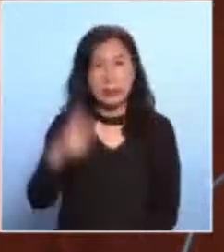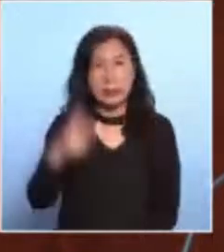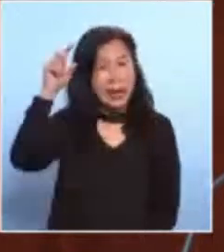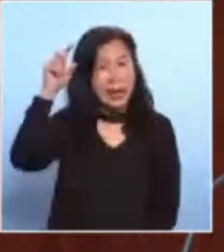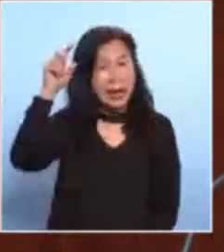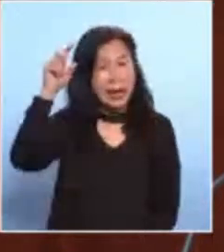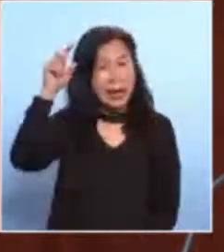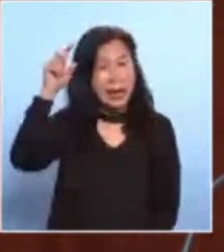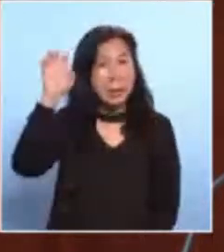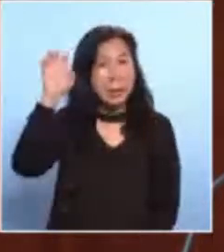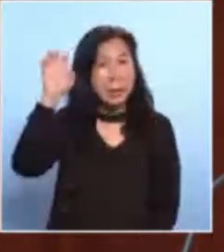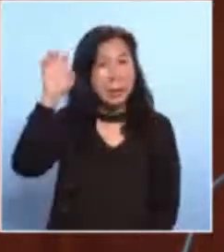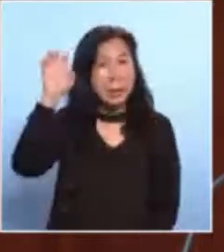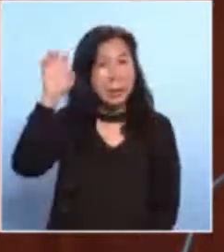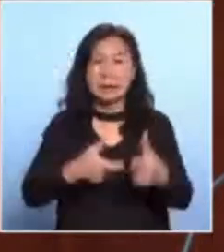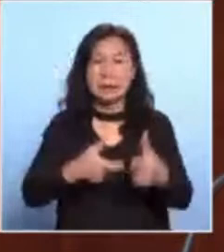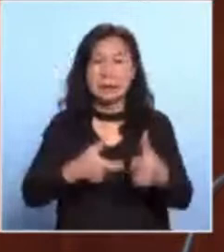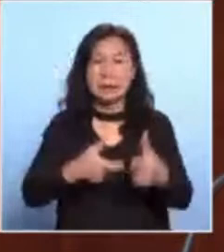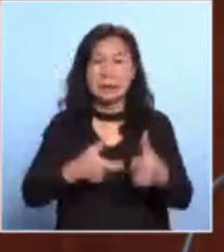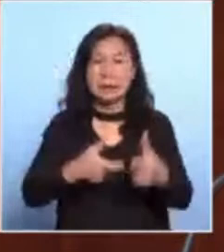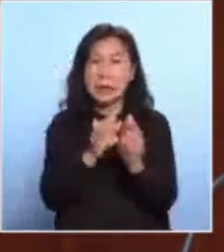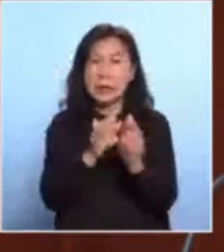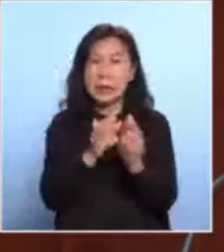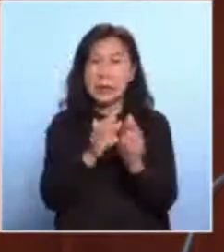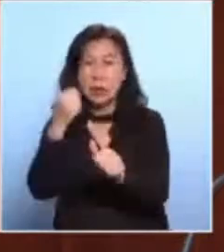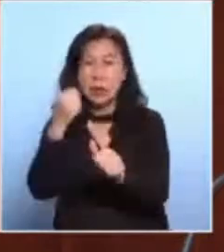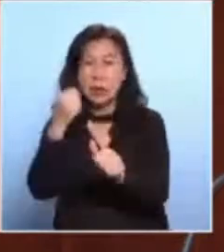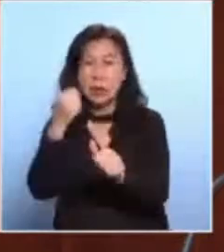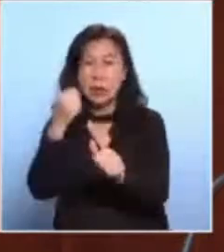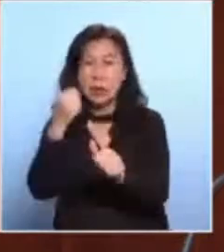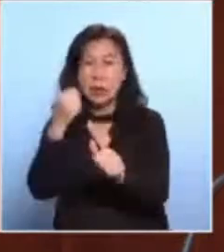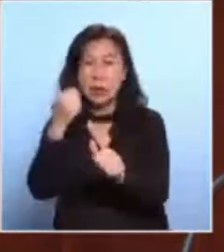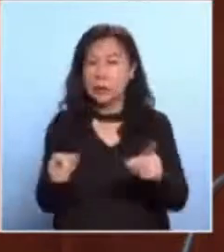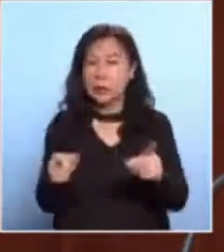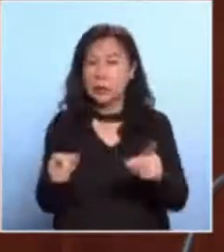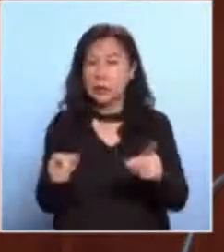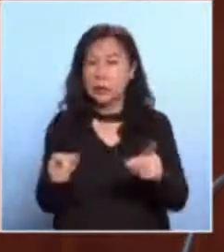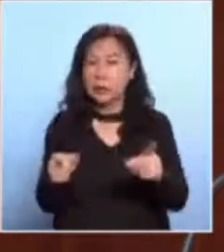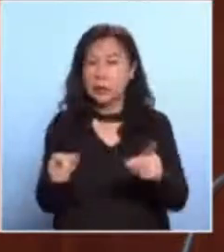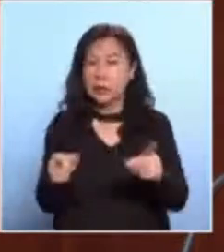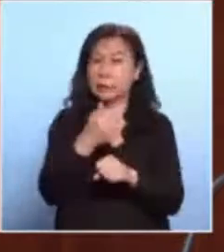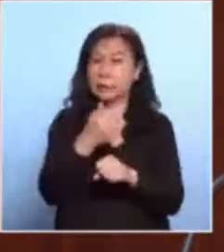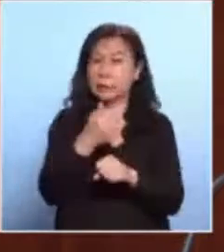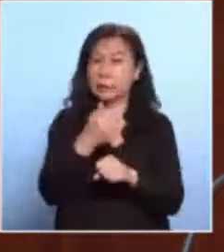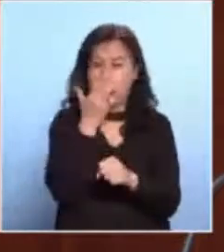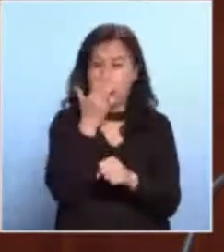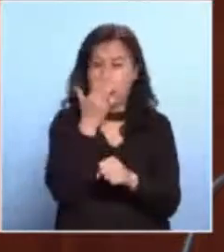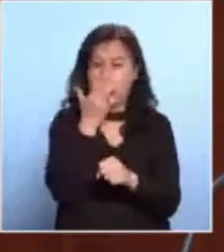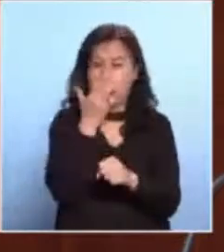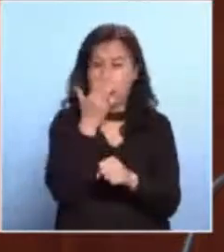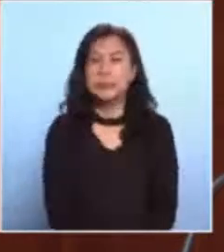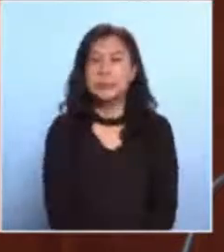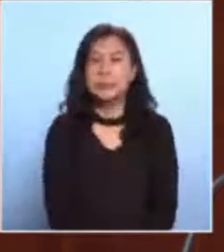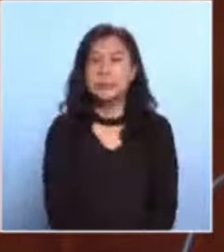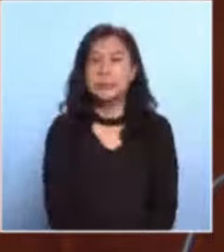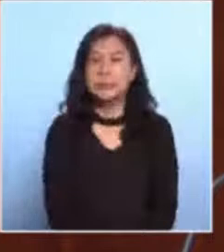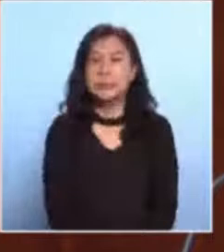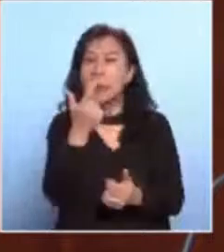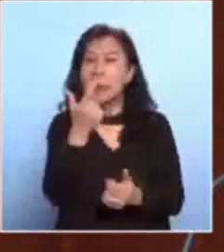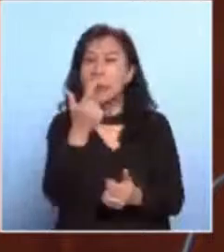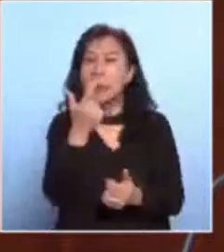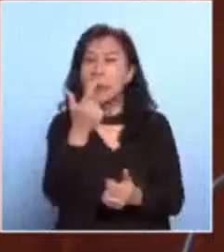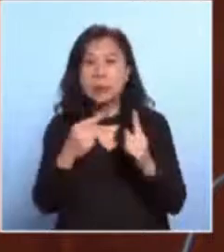While elderly persons with care needs require our assistance, the majority of elderly persons are healthy and